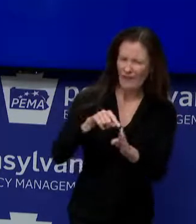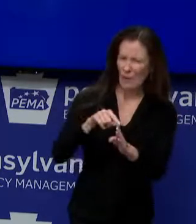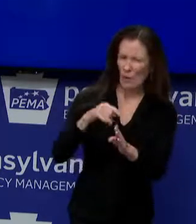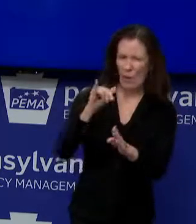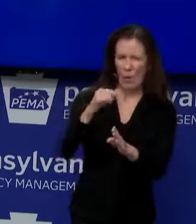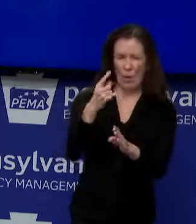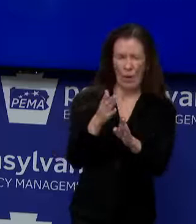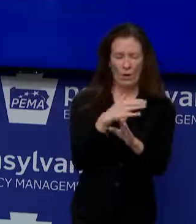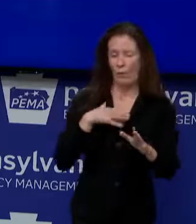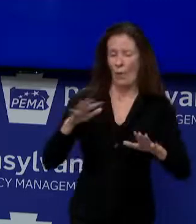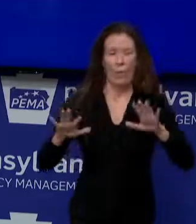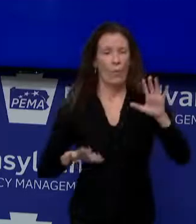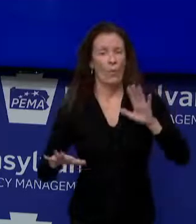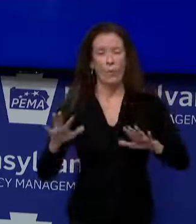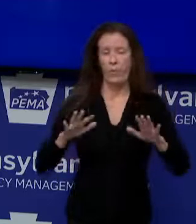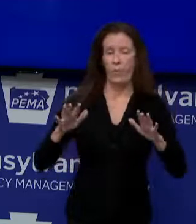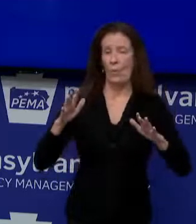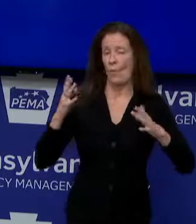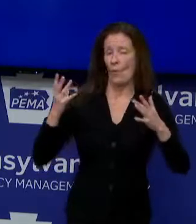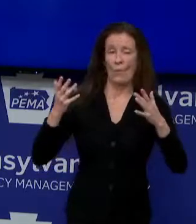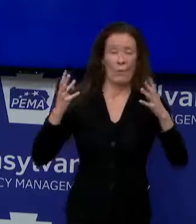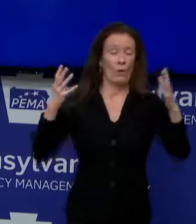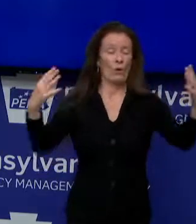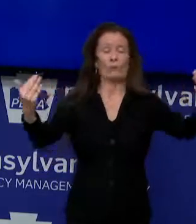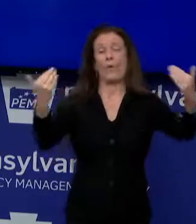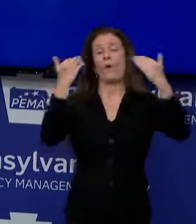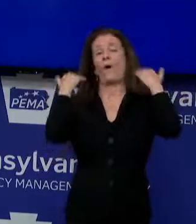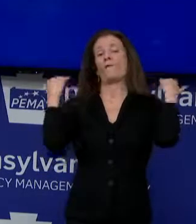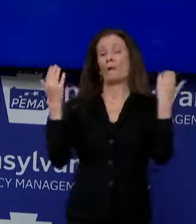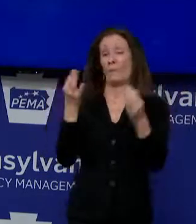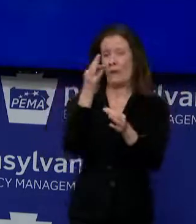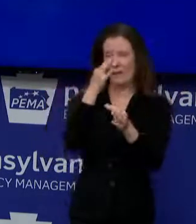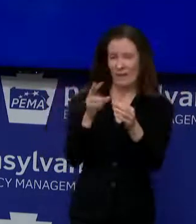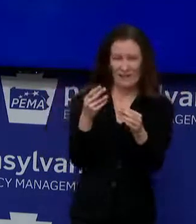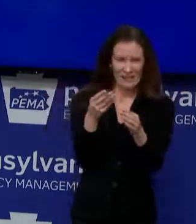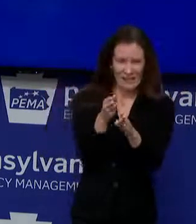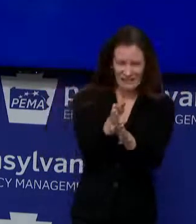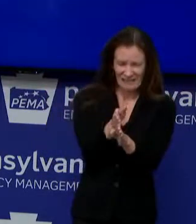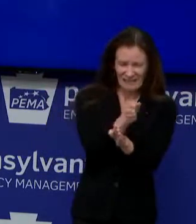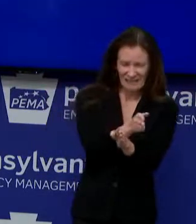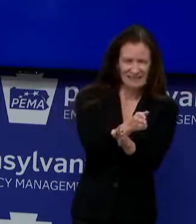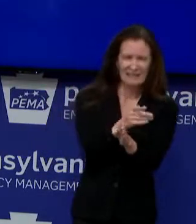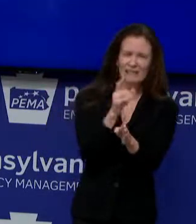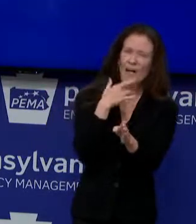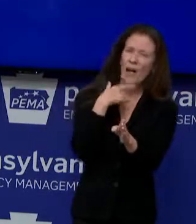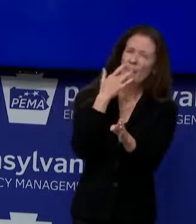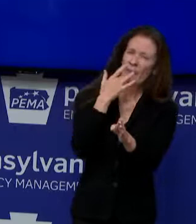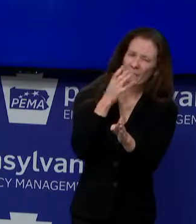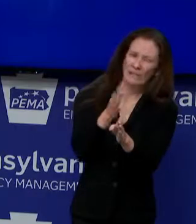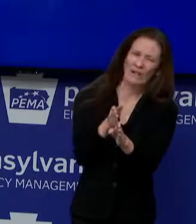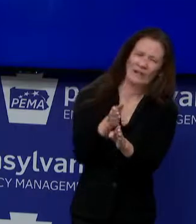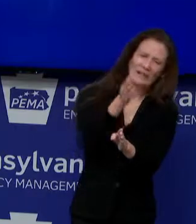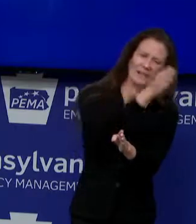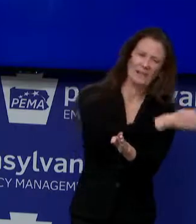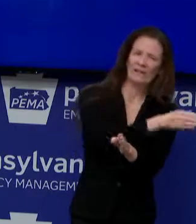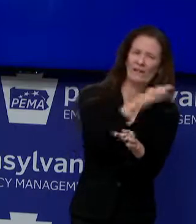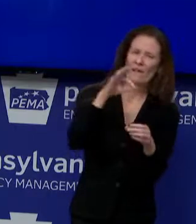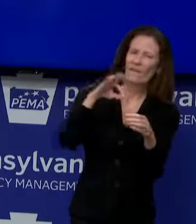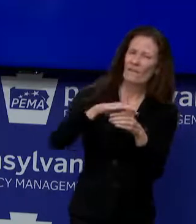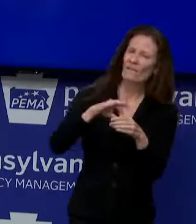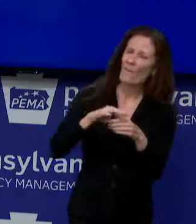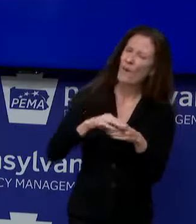phenomenal, worked around the clock to get it done, but 46 other states in this country provide their counties